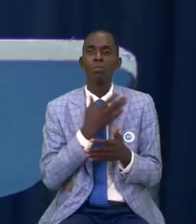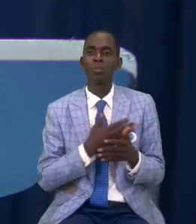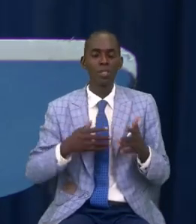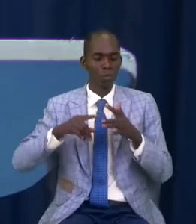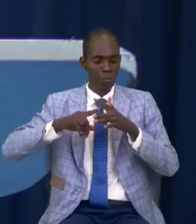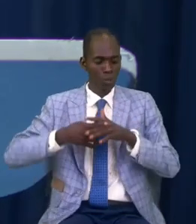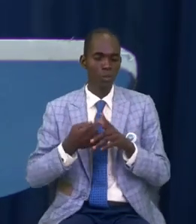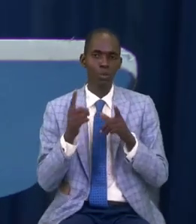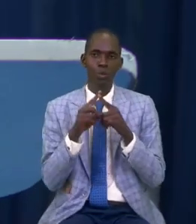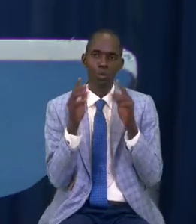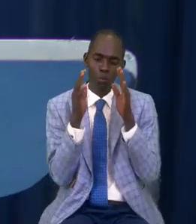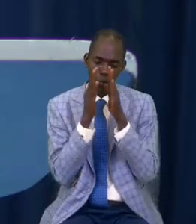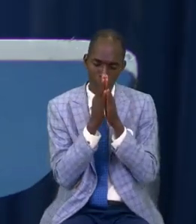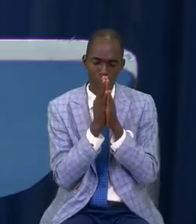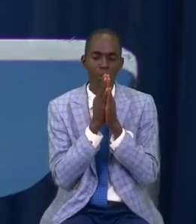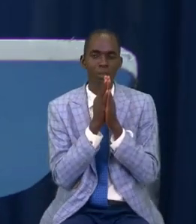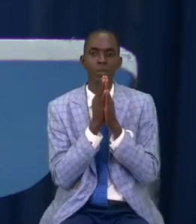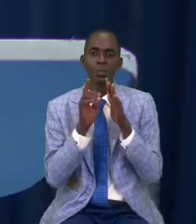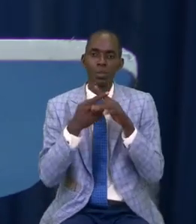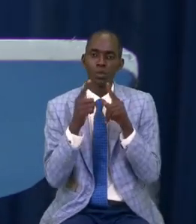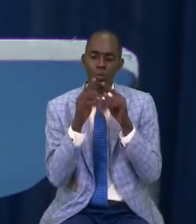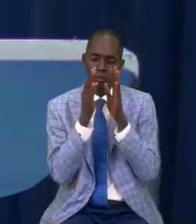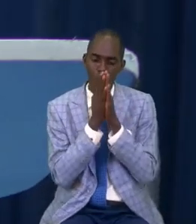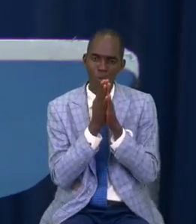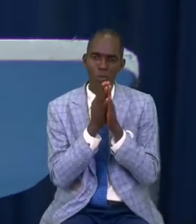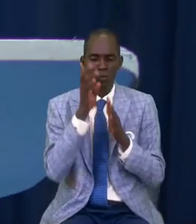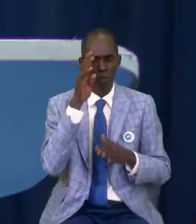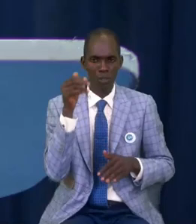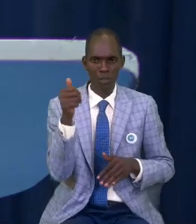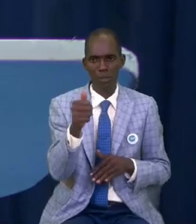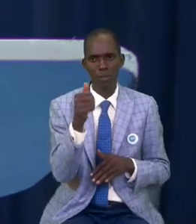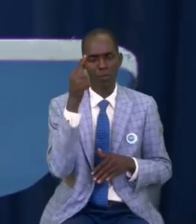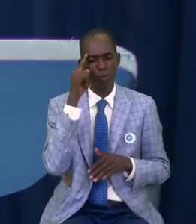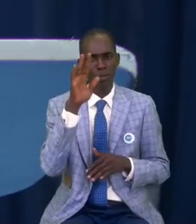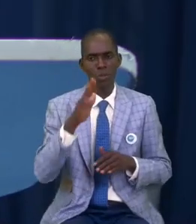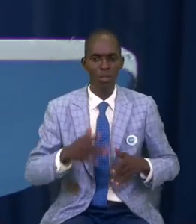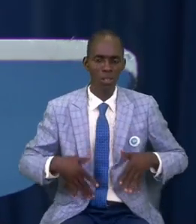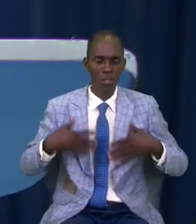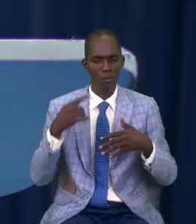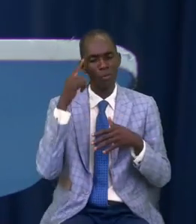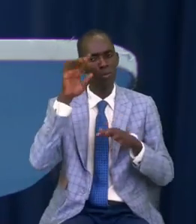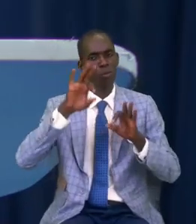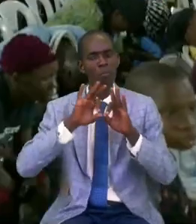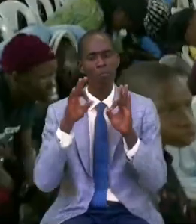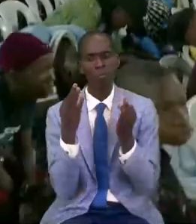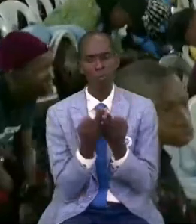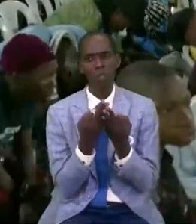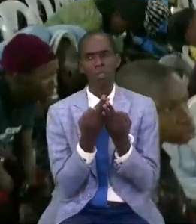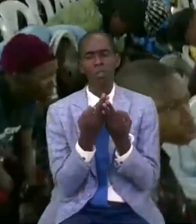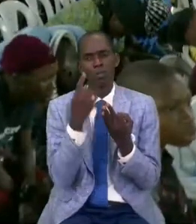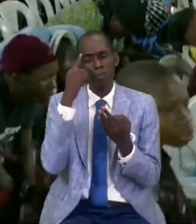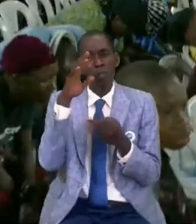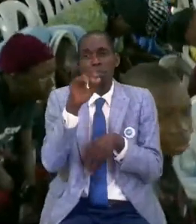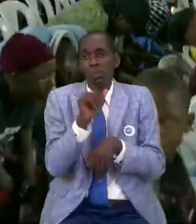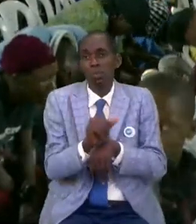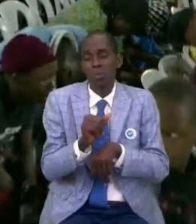Raise the tempo of your prayer. Because this night, thank you, at the middle here, I've seen. At the center here, I've seen. God bless